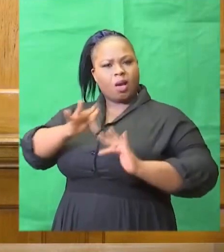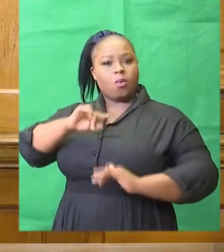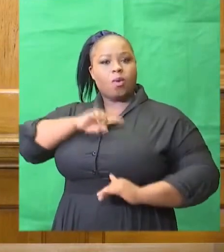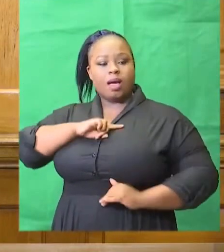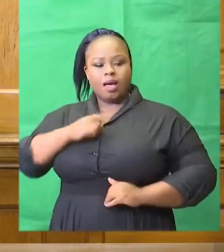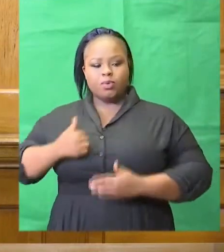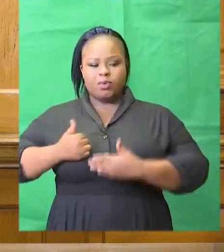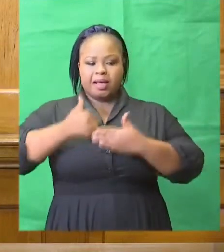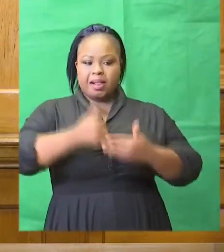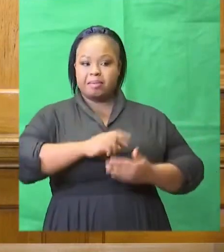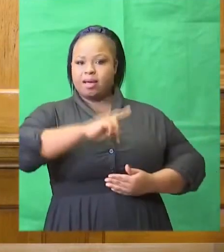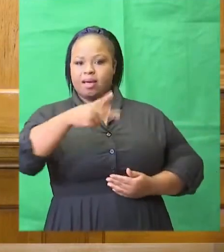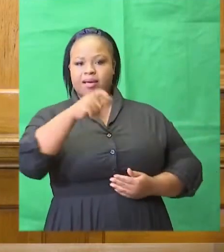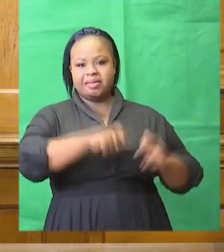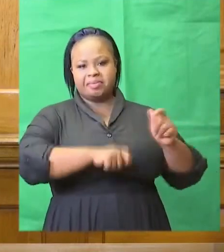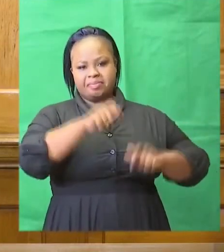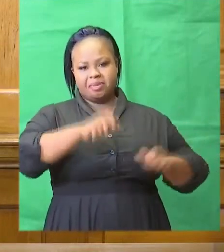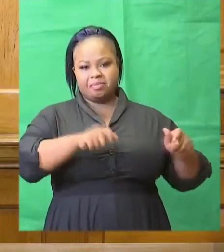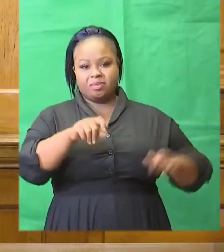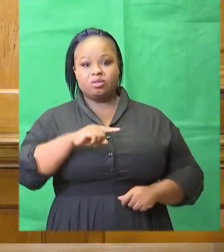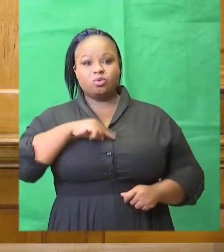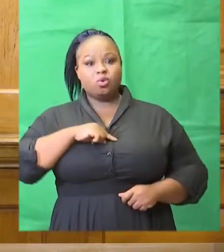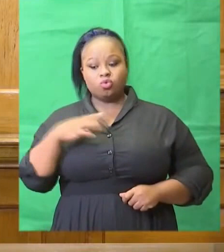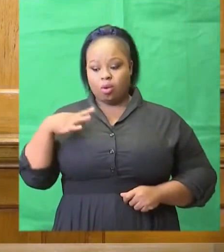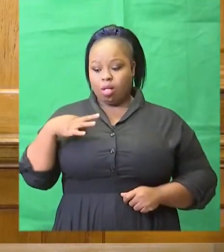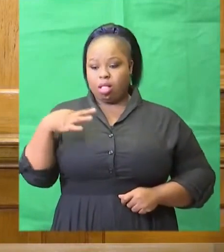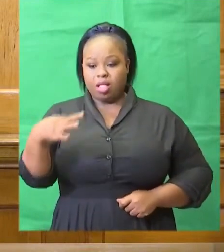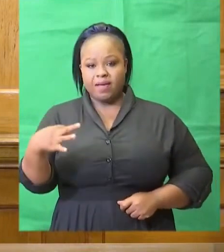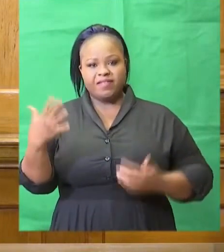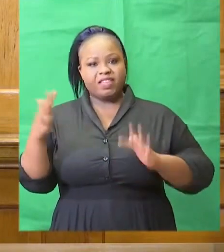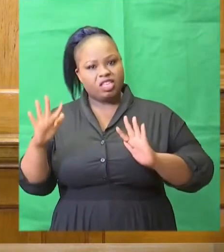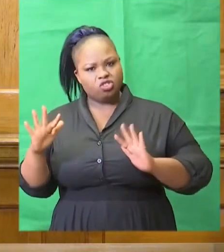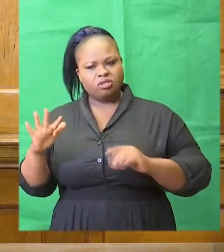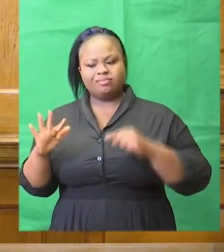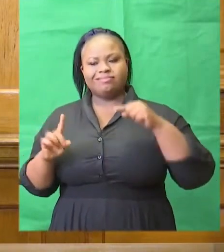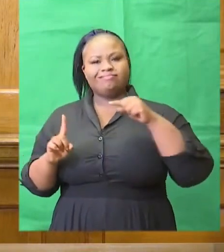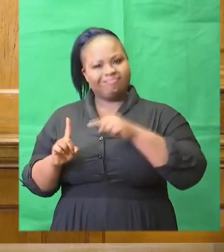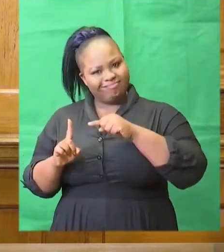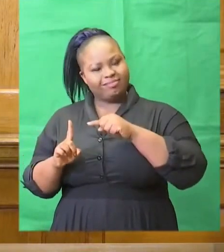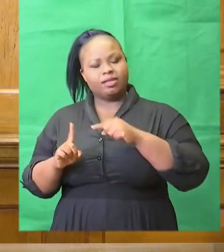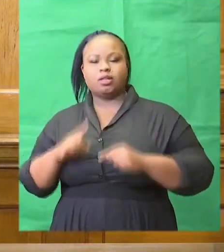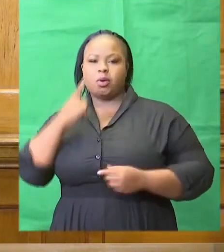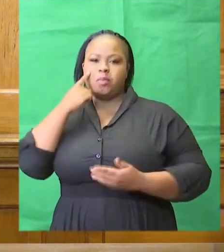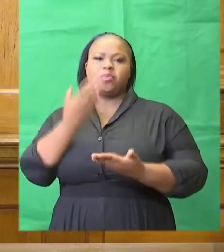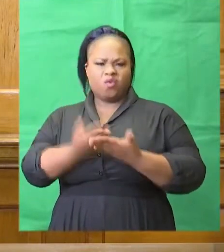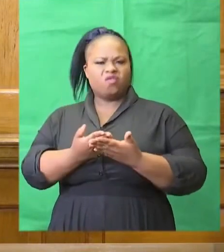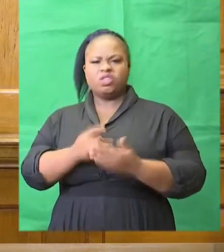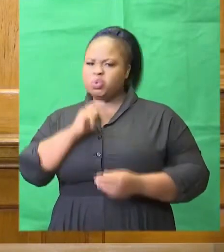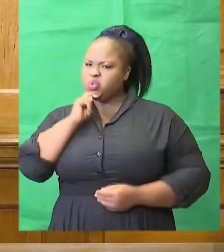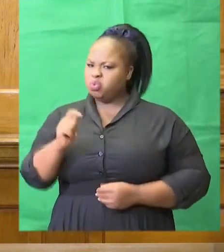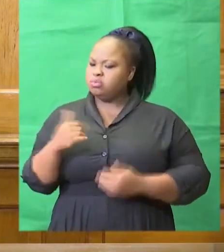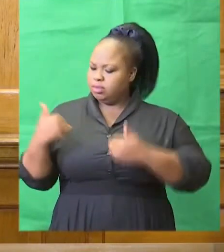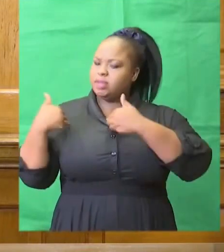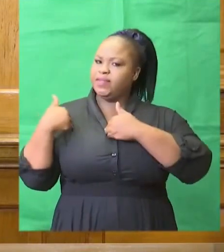They are the people who have proven that these vaccines are safe and